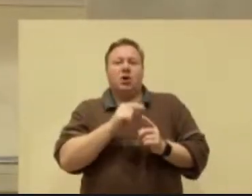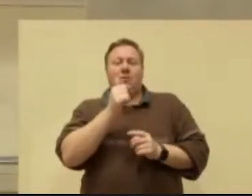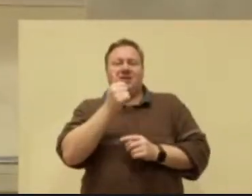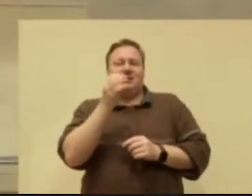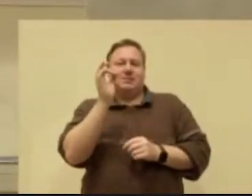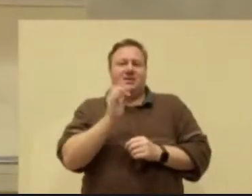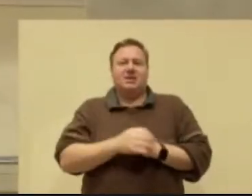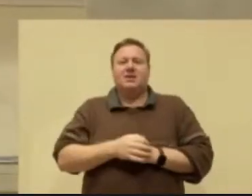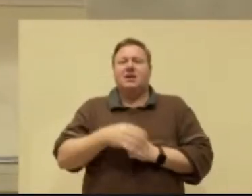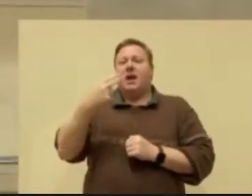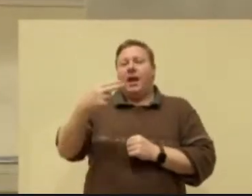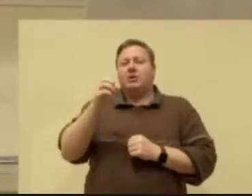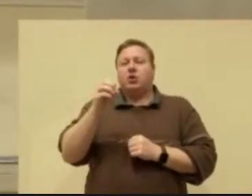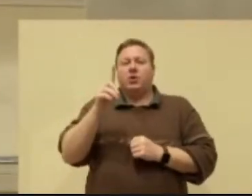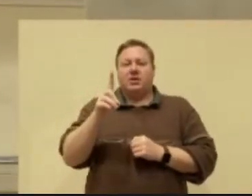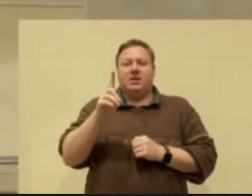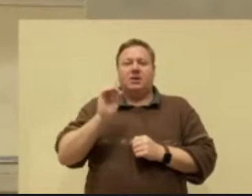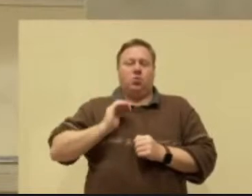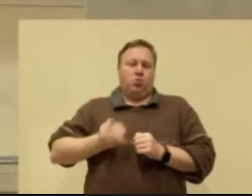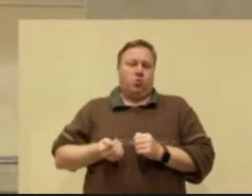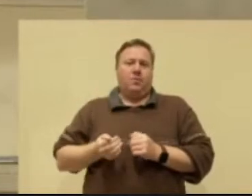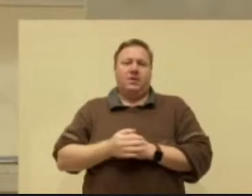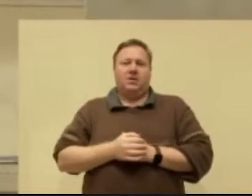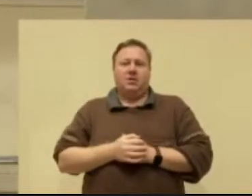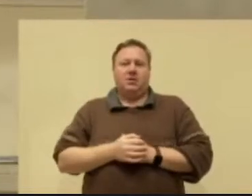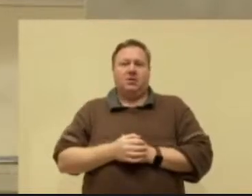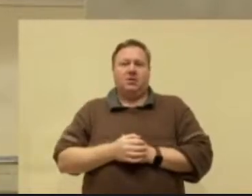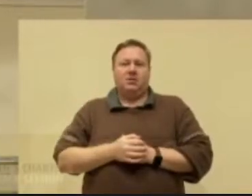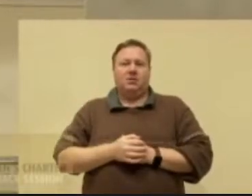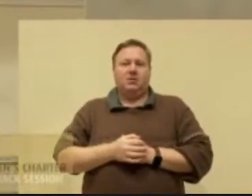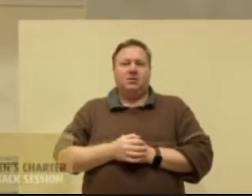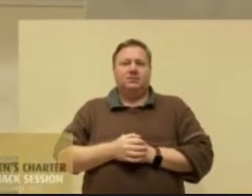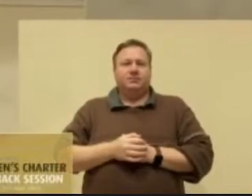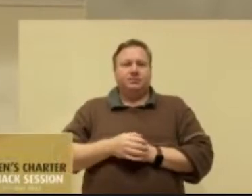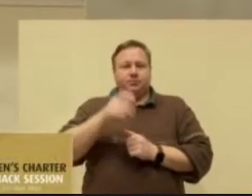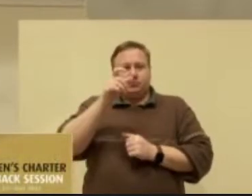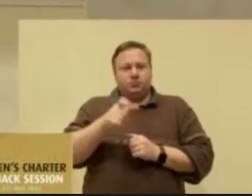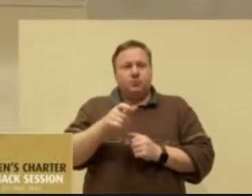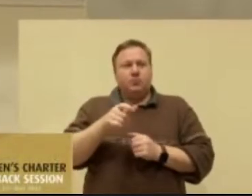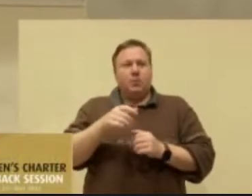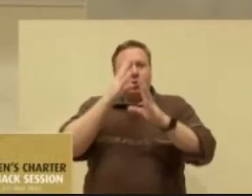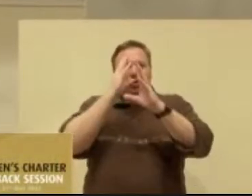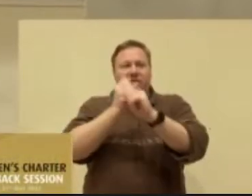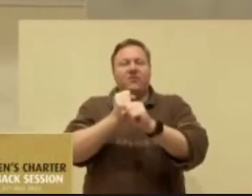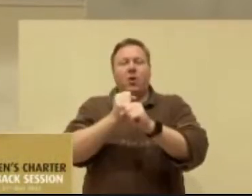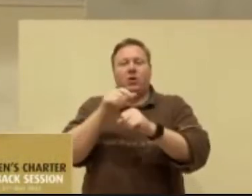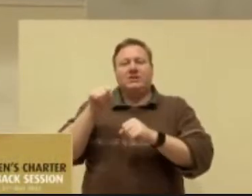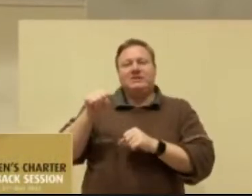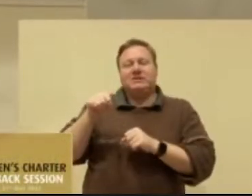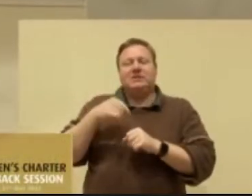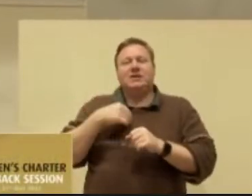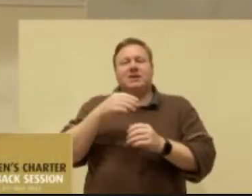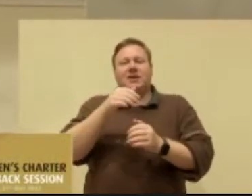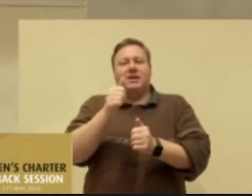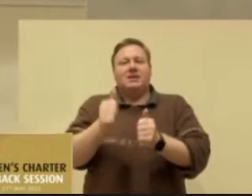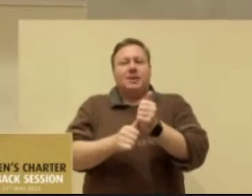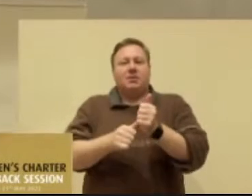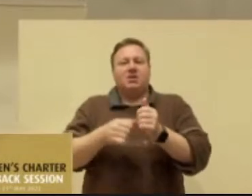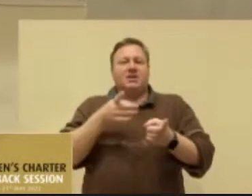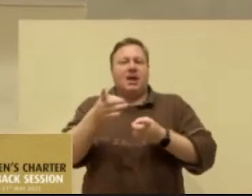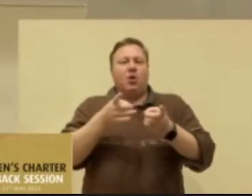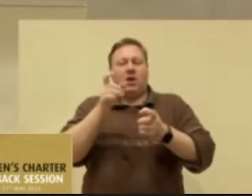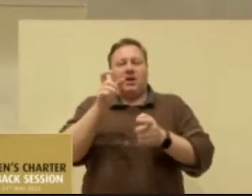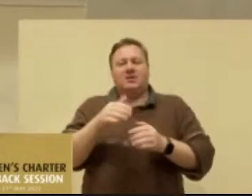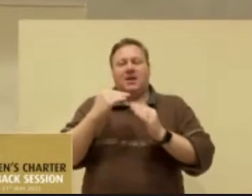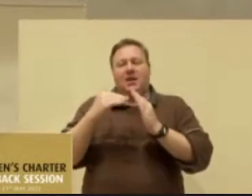woman our general focal person is a deputy direct director level and we also have brothers that